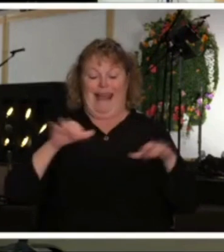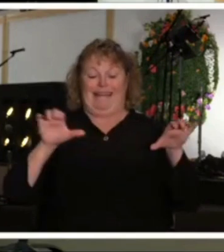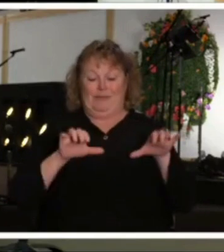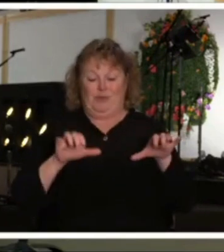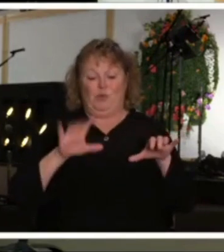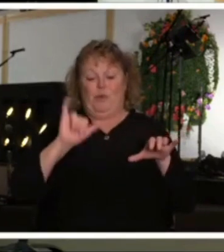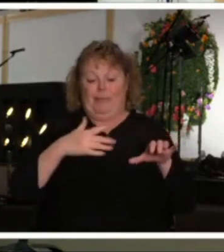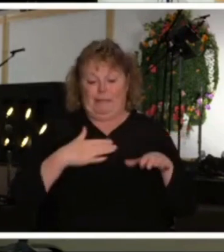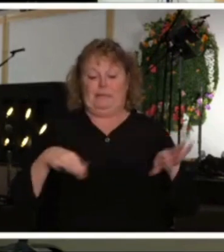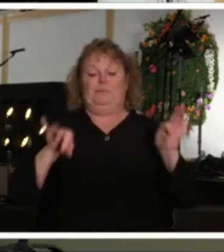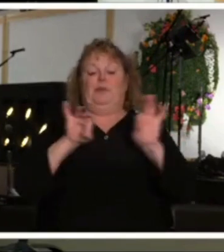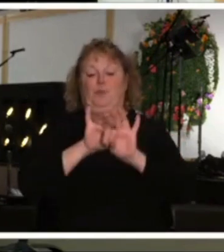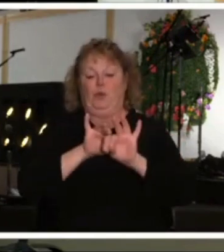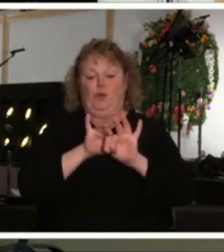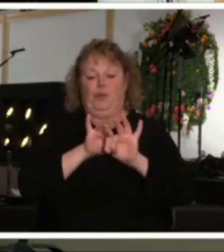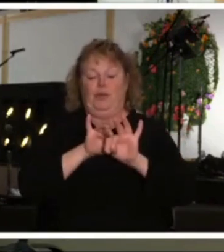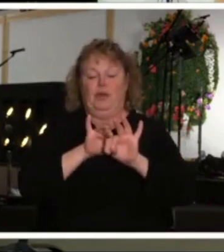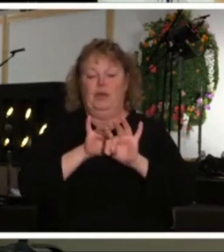word about the heart.